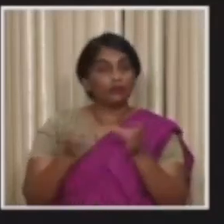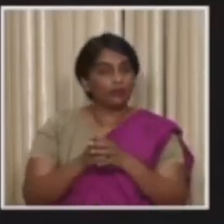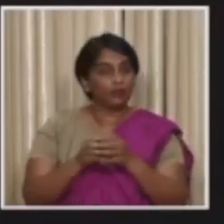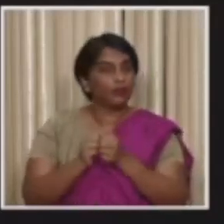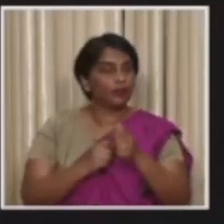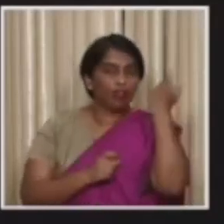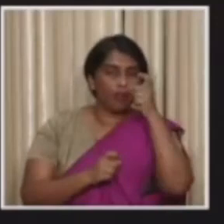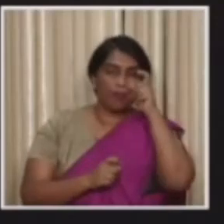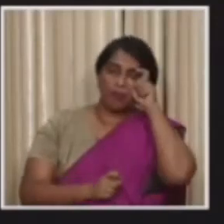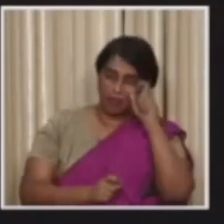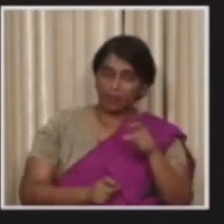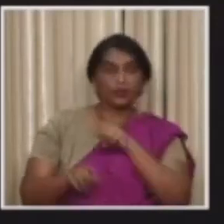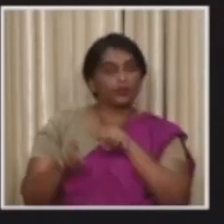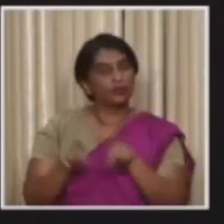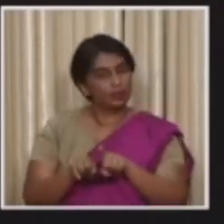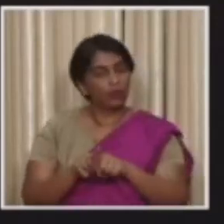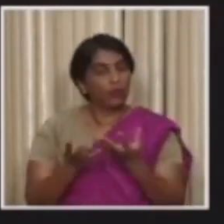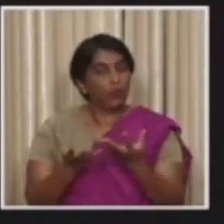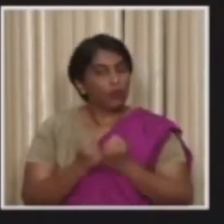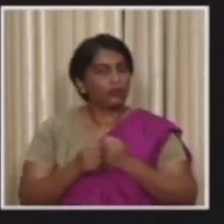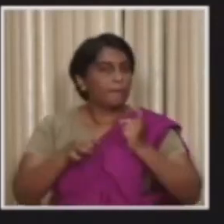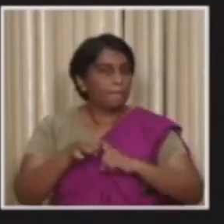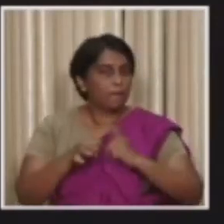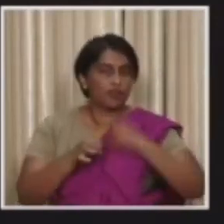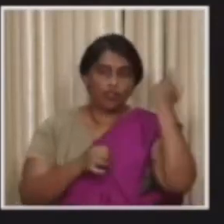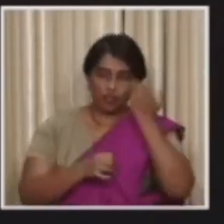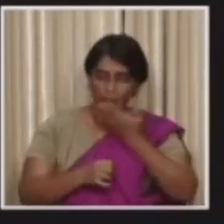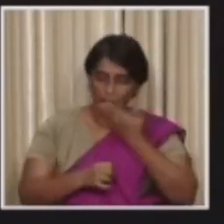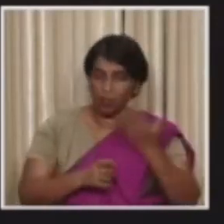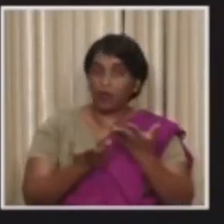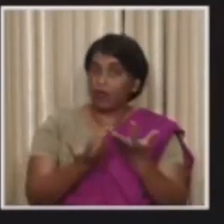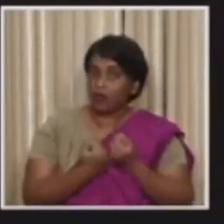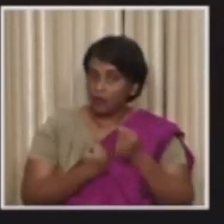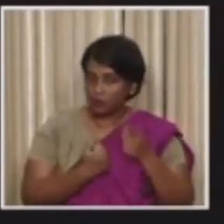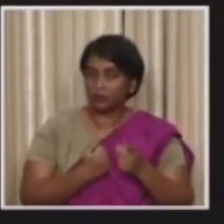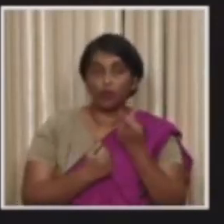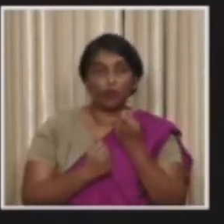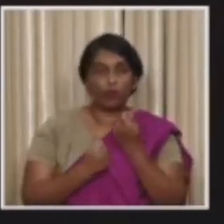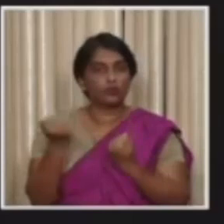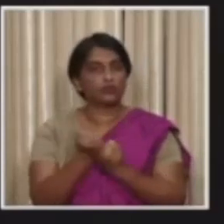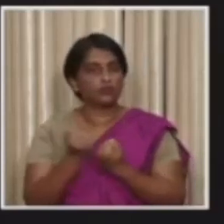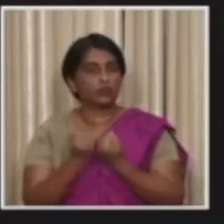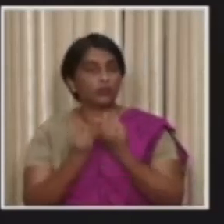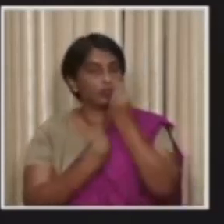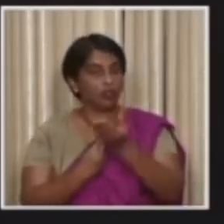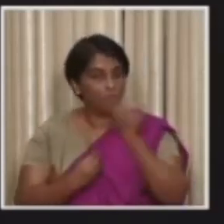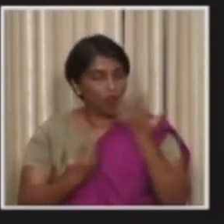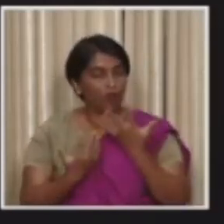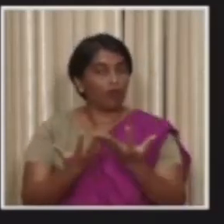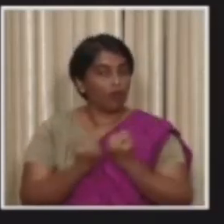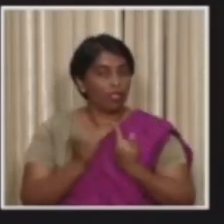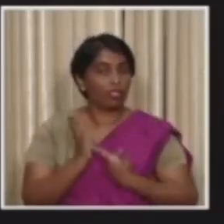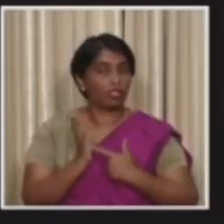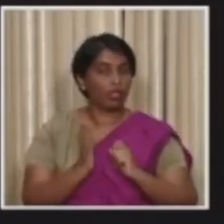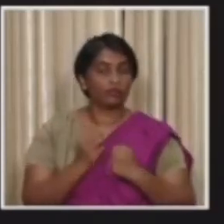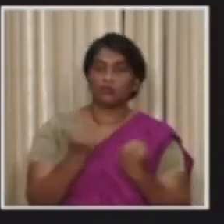are necessary, provide the necessary finances which are necessary, provide the technical assistance which are necessary, because unless